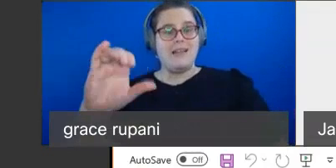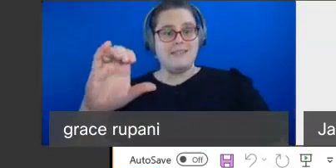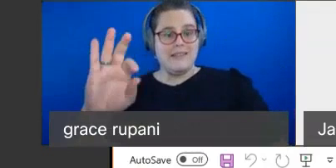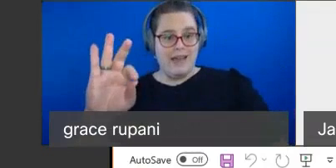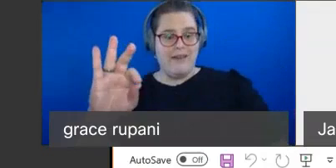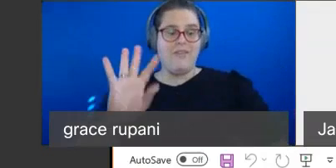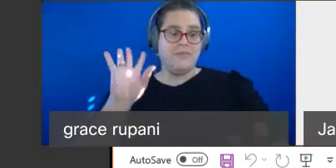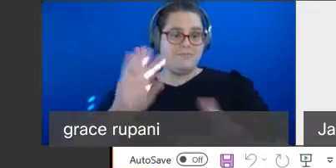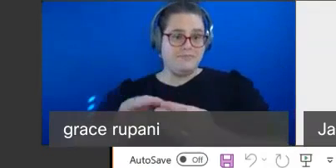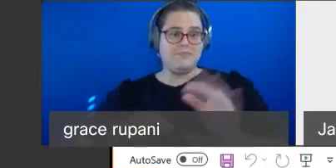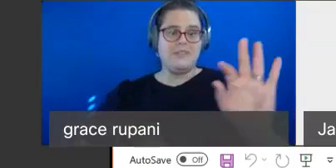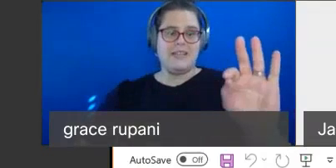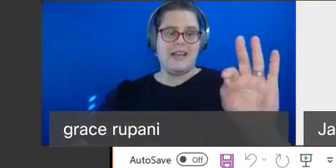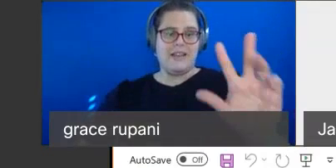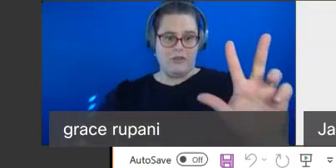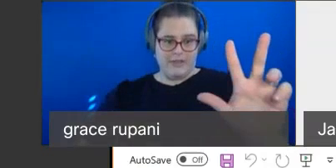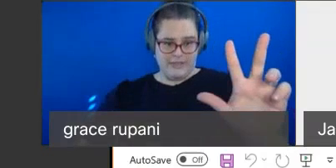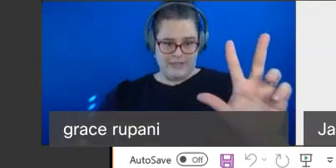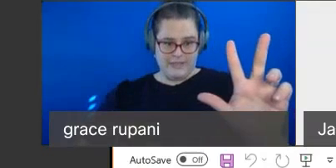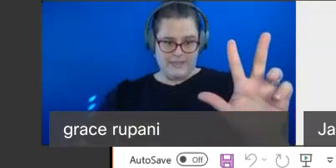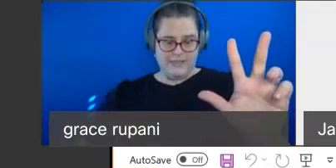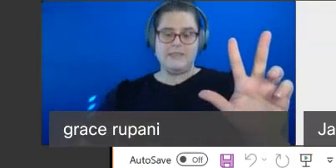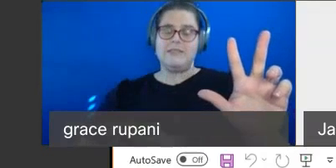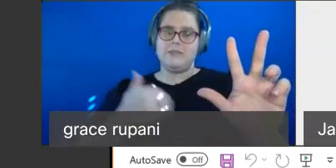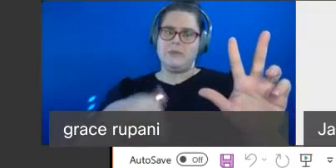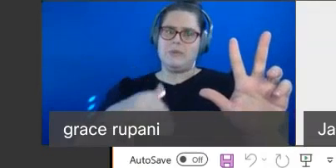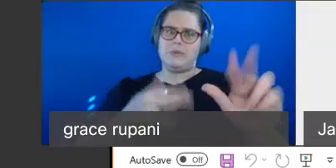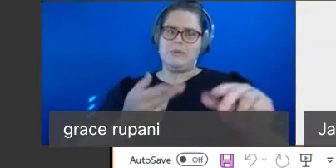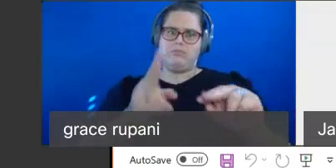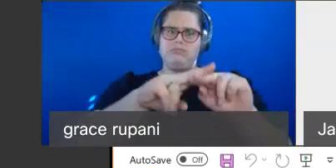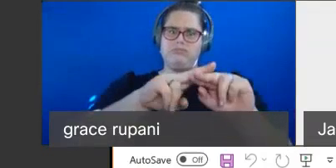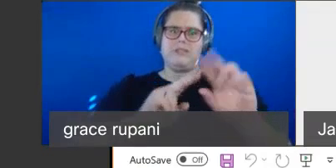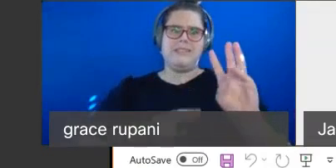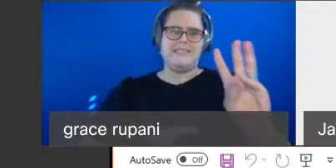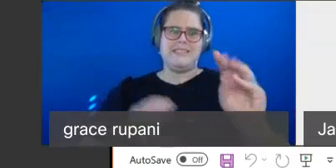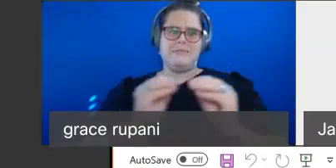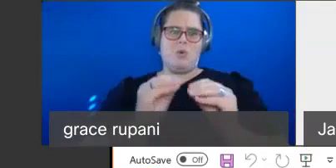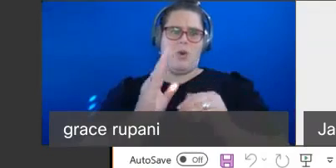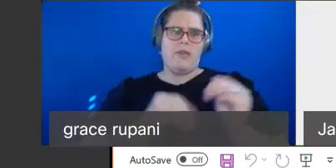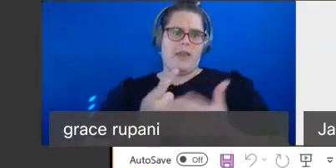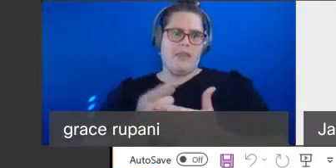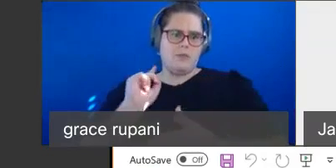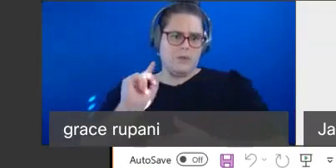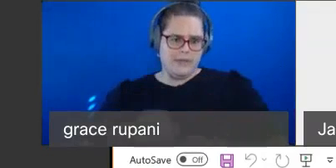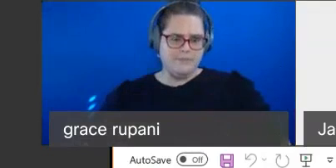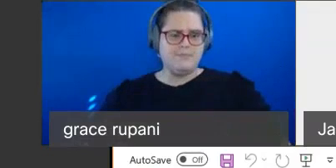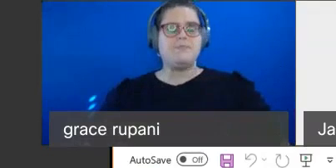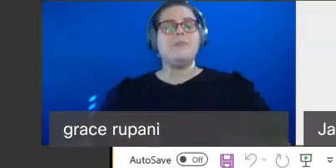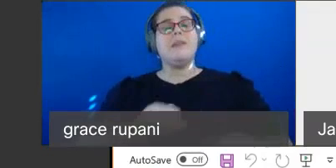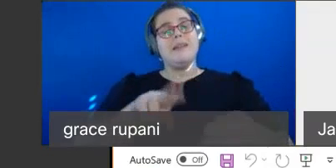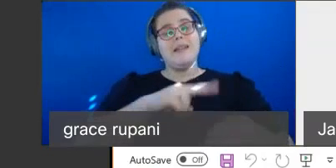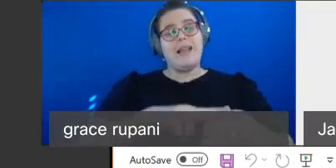93, which is quite a few more. That is 6 more than we had a week ago. In natural